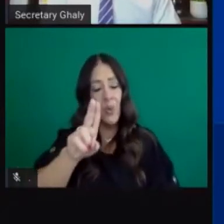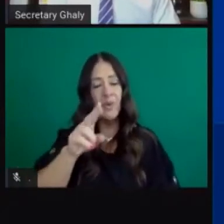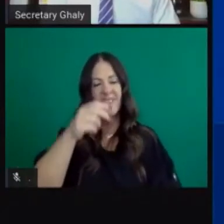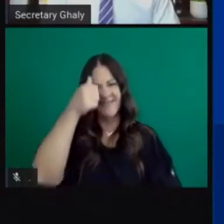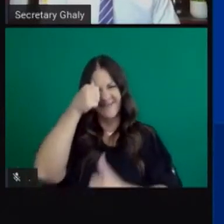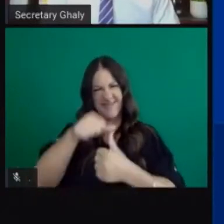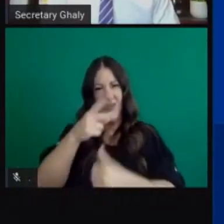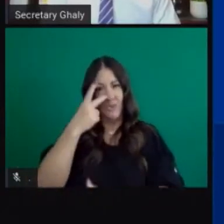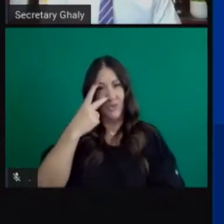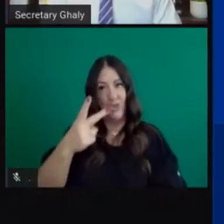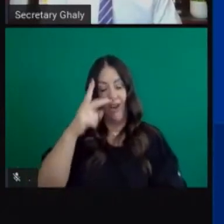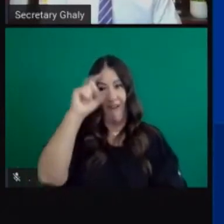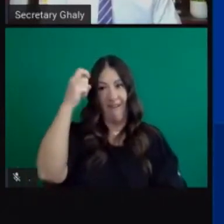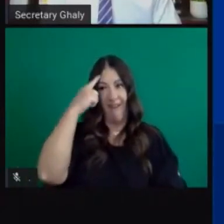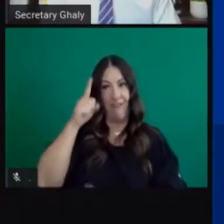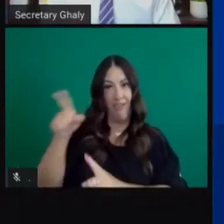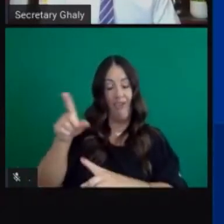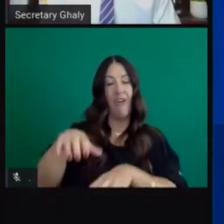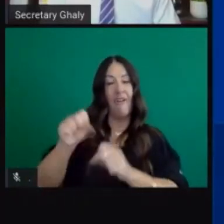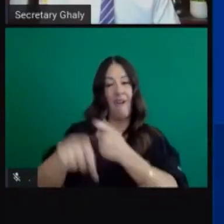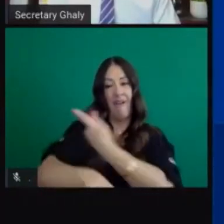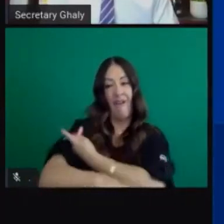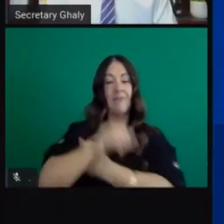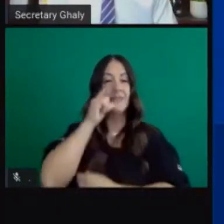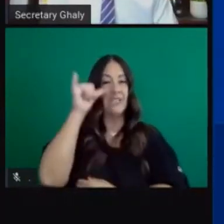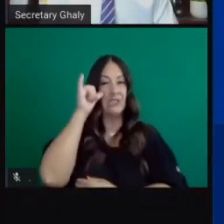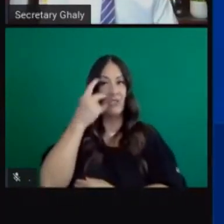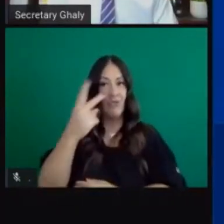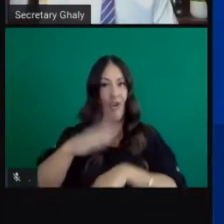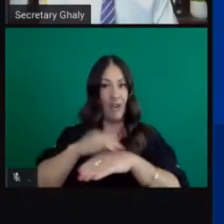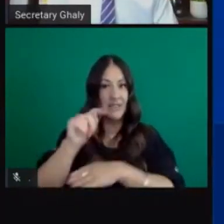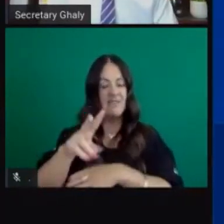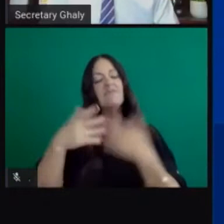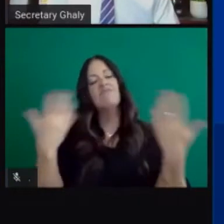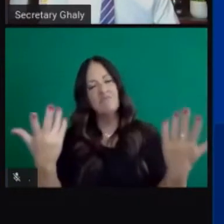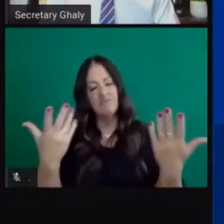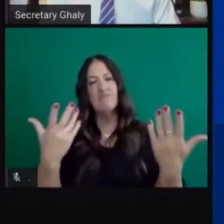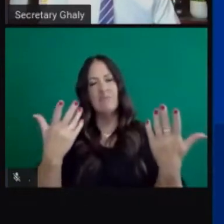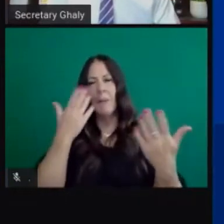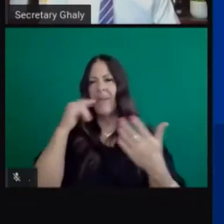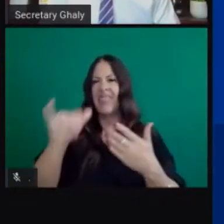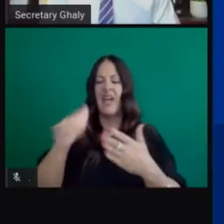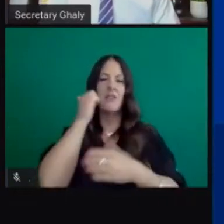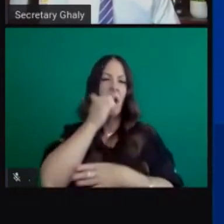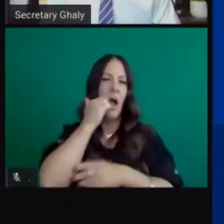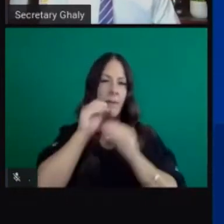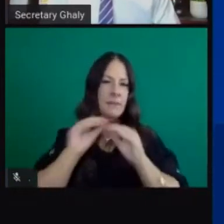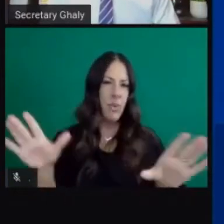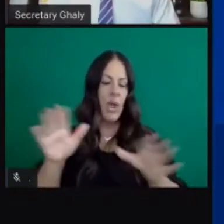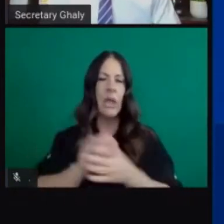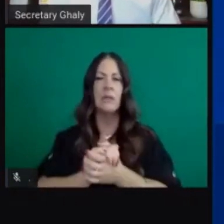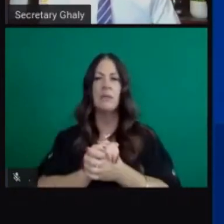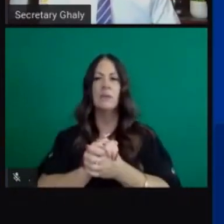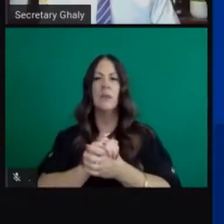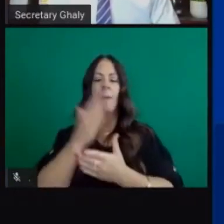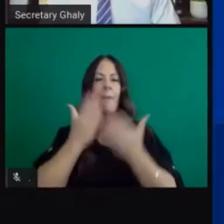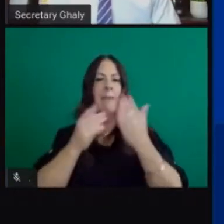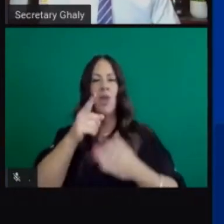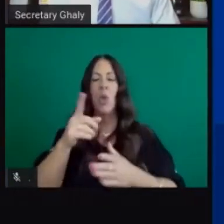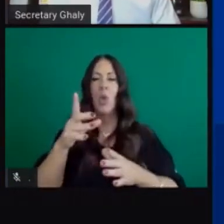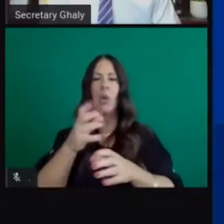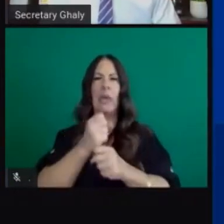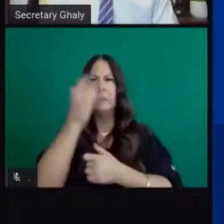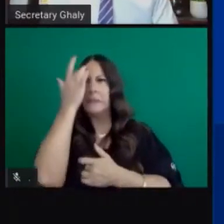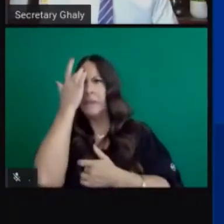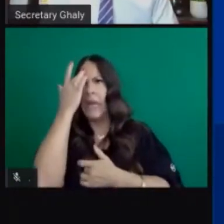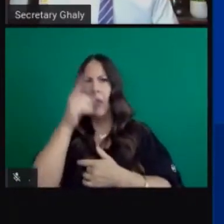communities, and making sure we don't pick up what is a common virus this time of year, worried that it might be COVID, rushing